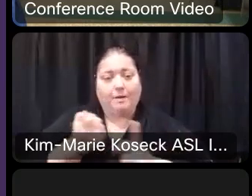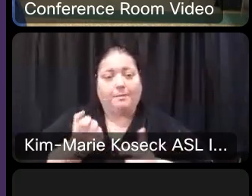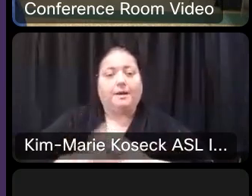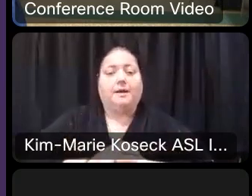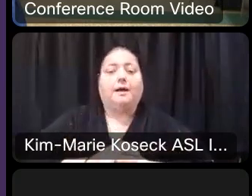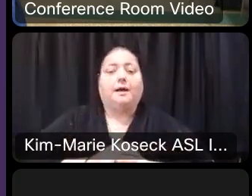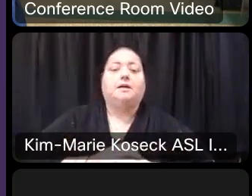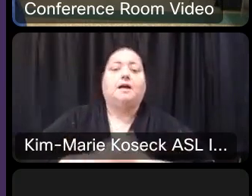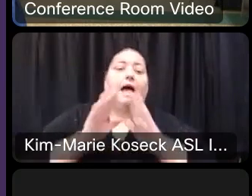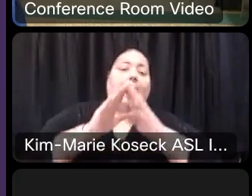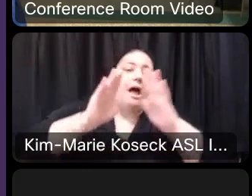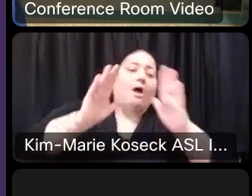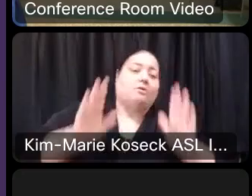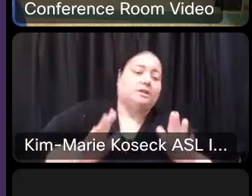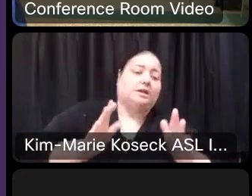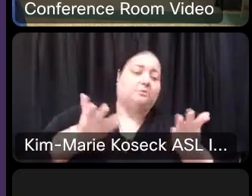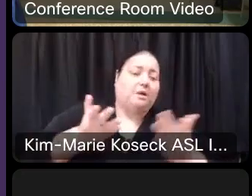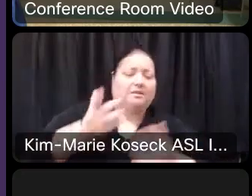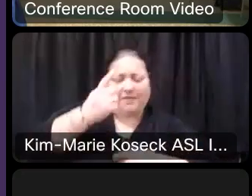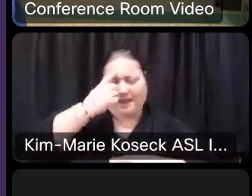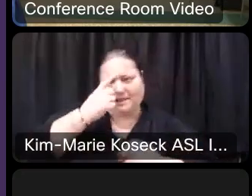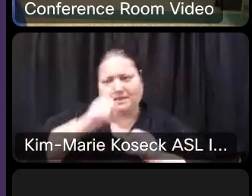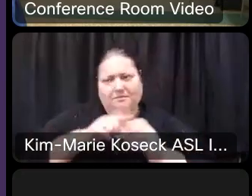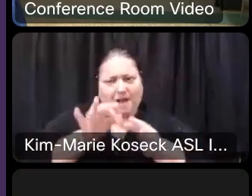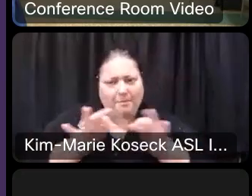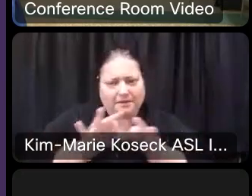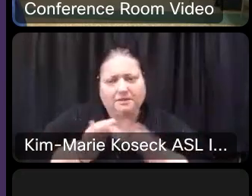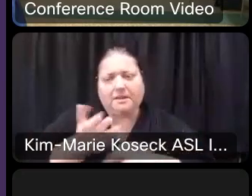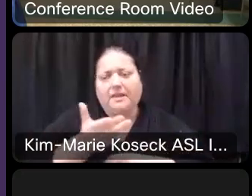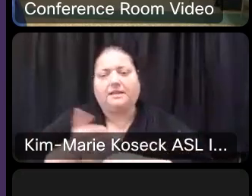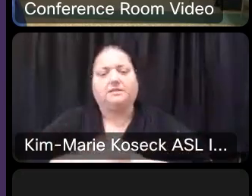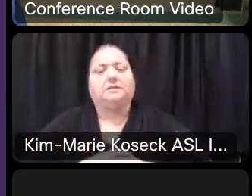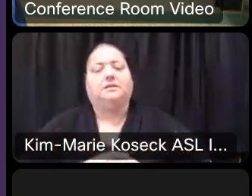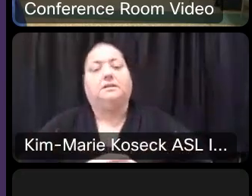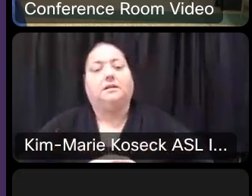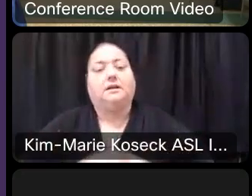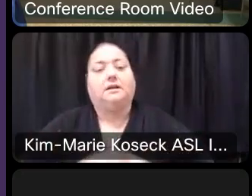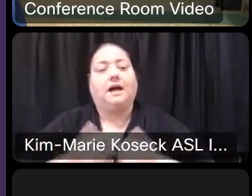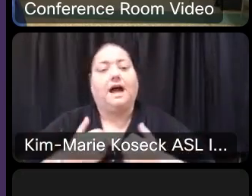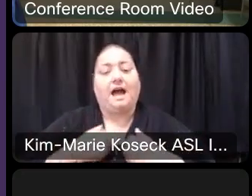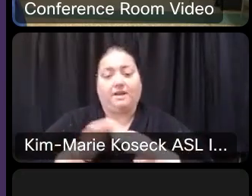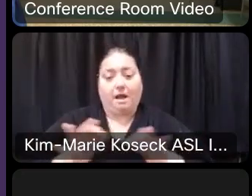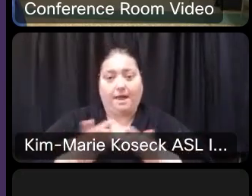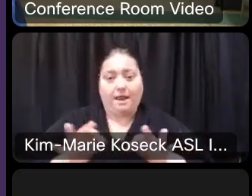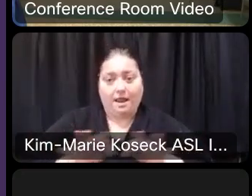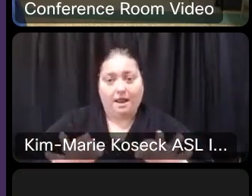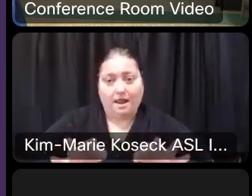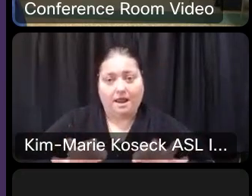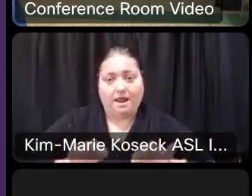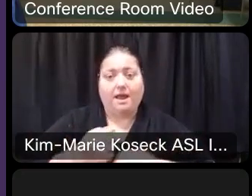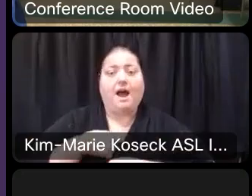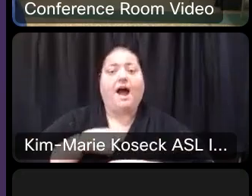So housing, what comes to mind? Any comments or thoughts? I have a comment. I think